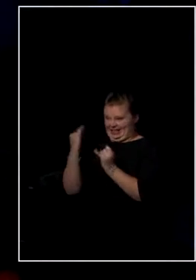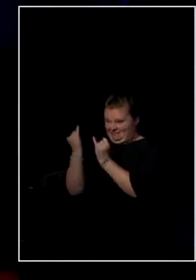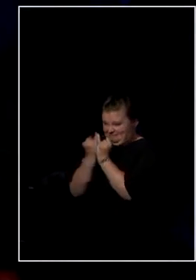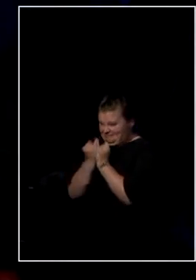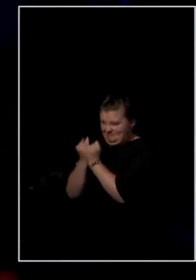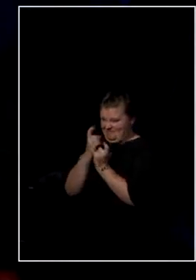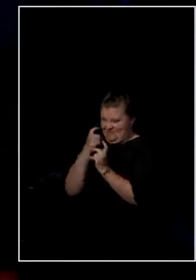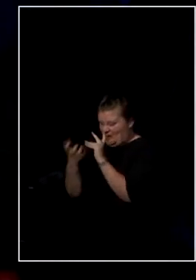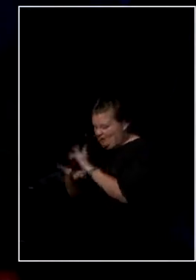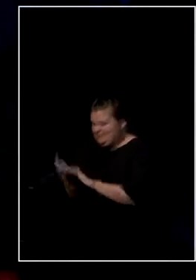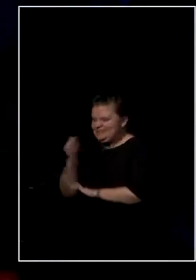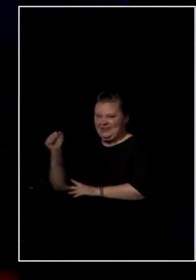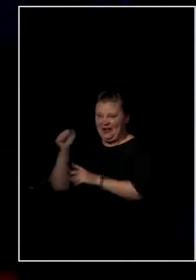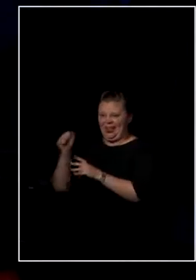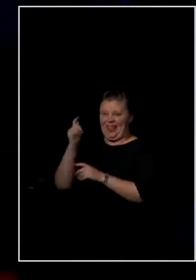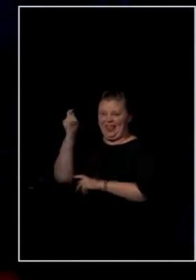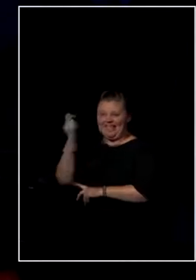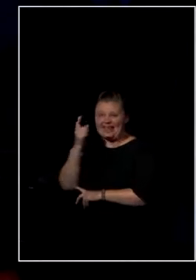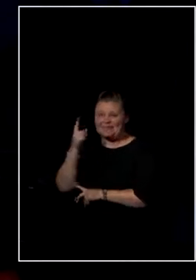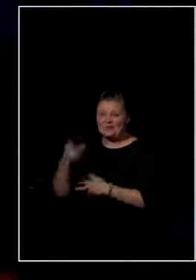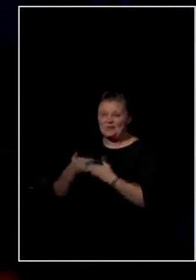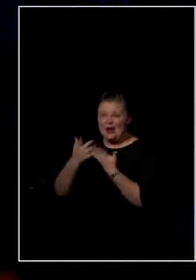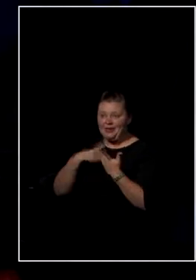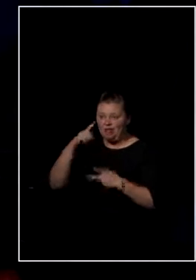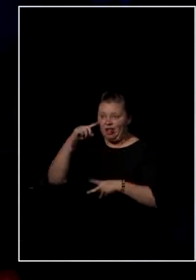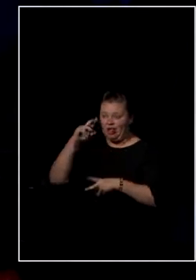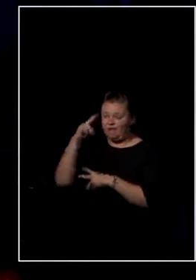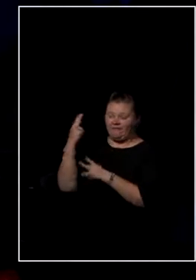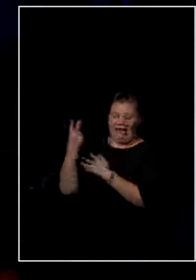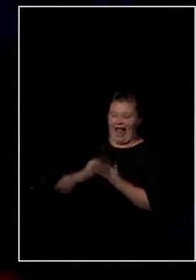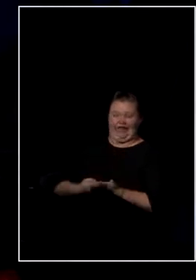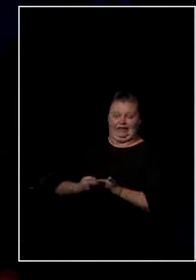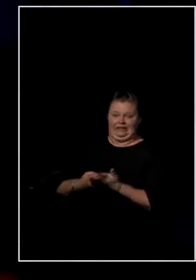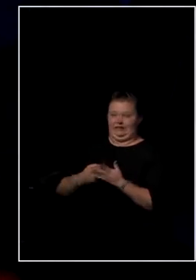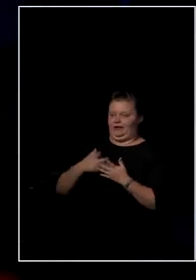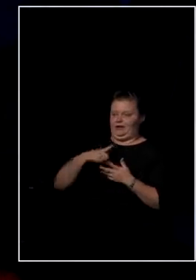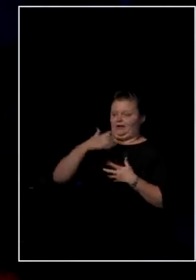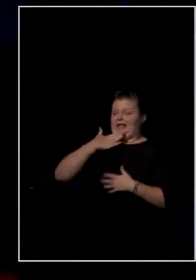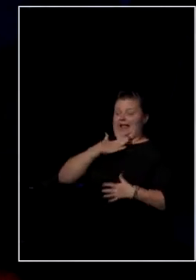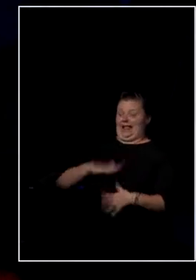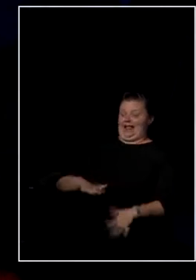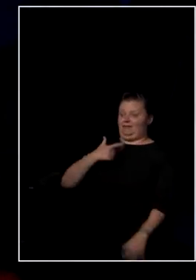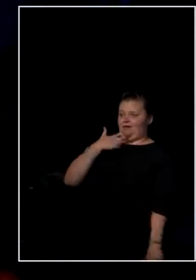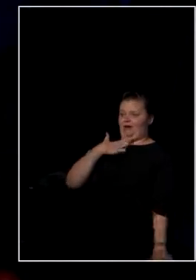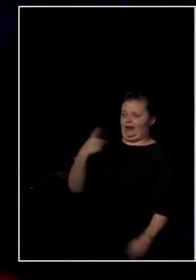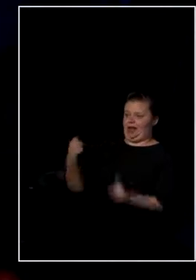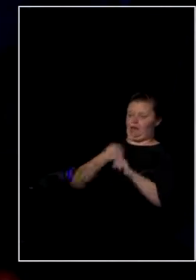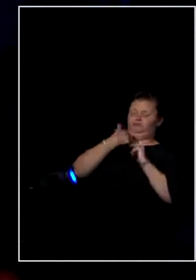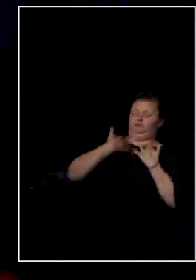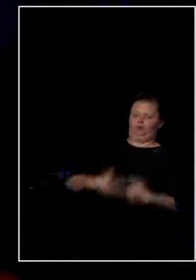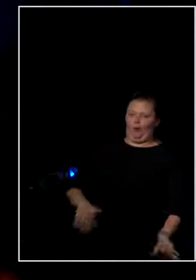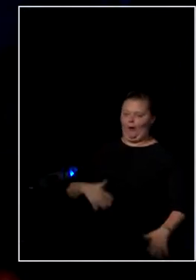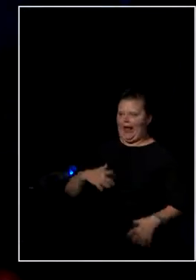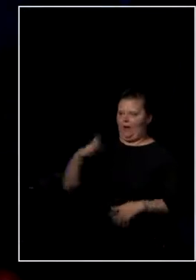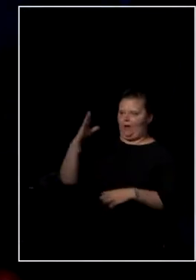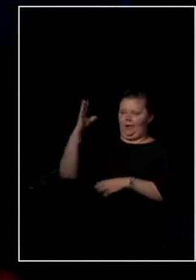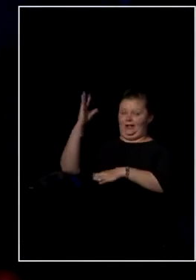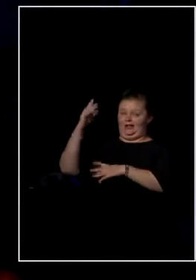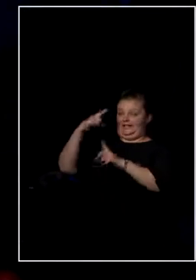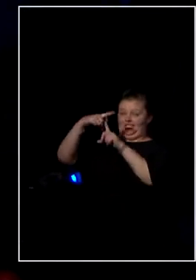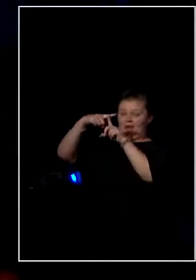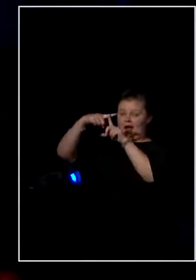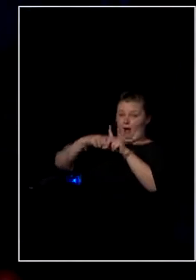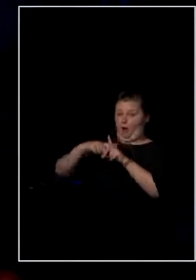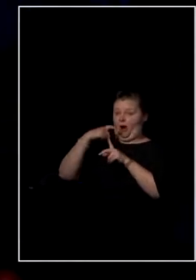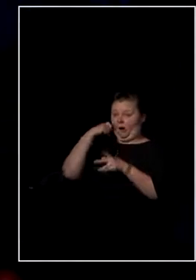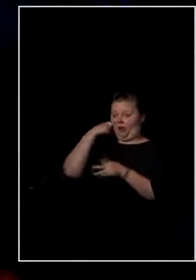to steal their cab one day because I thought I was going to faint with heat stroke. I have no heat tolerance. You know, the temperature changes, I will go down. I